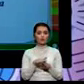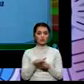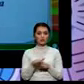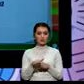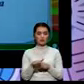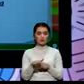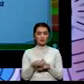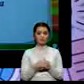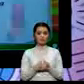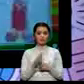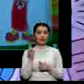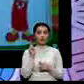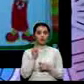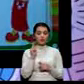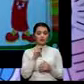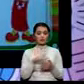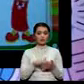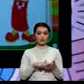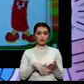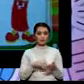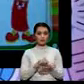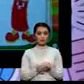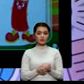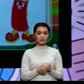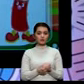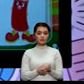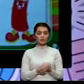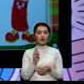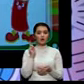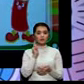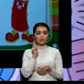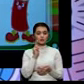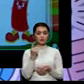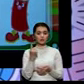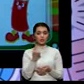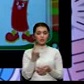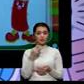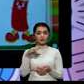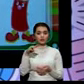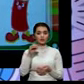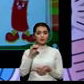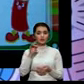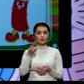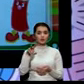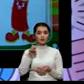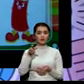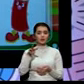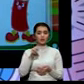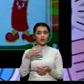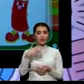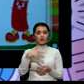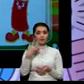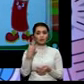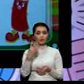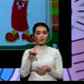bajargansiz. Endi darsimizni davom ettiramiz. Darslikdagi birinchi tenglama.